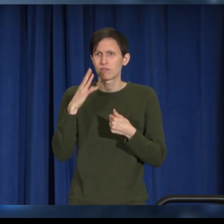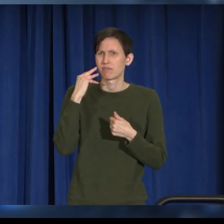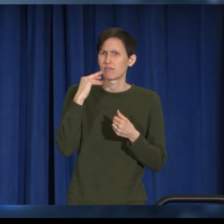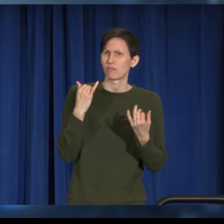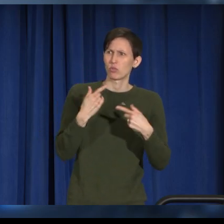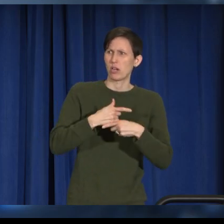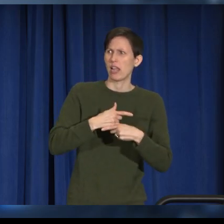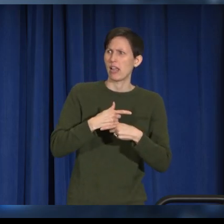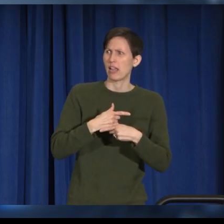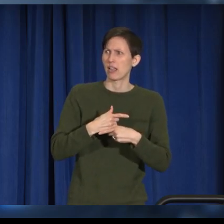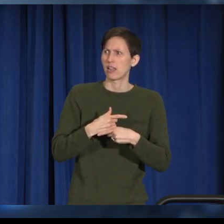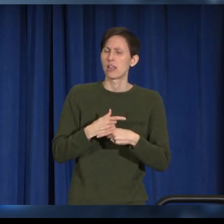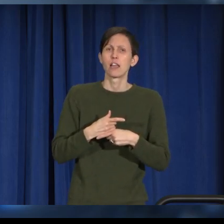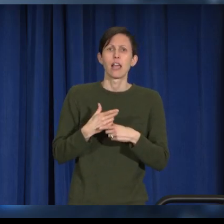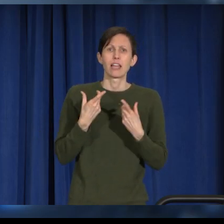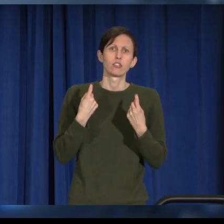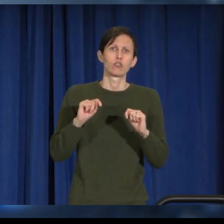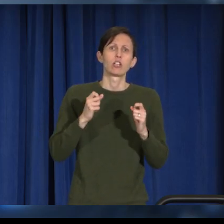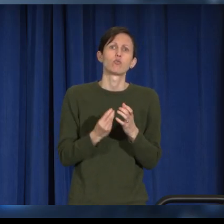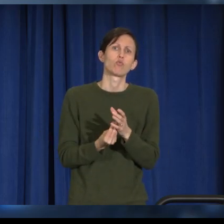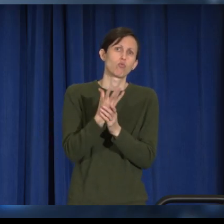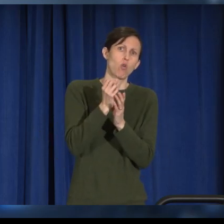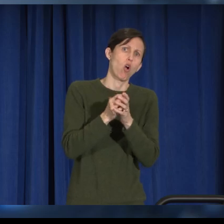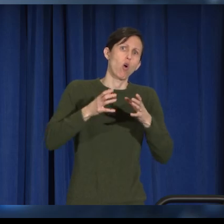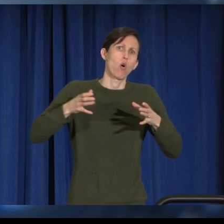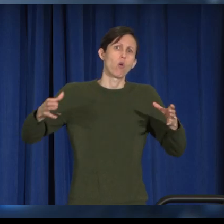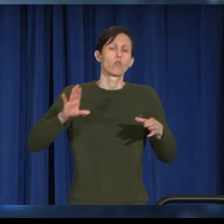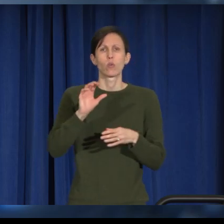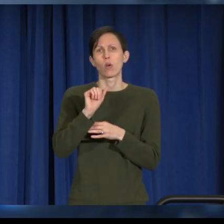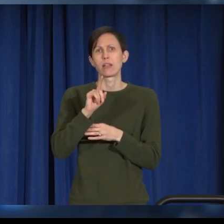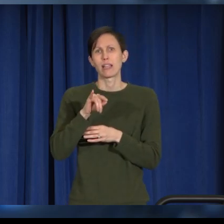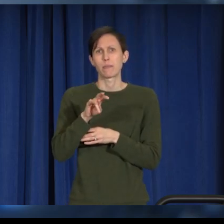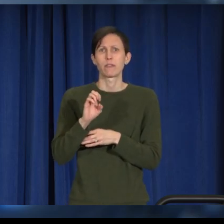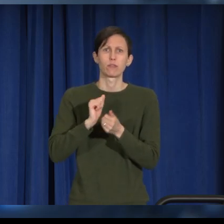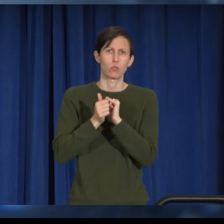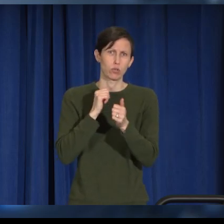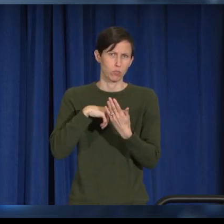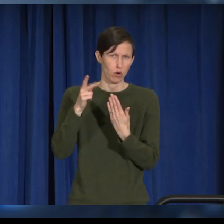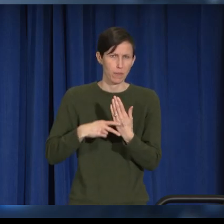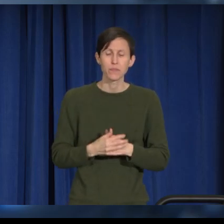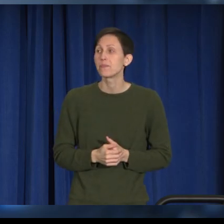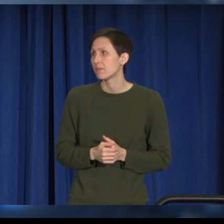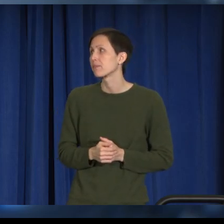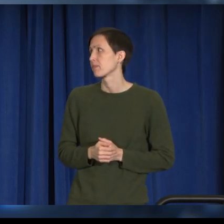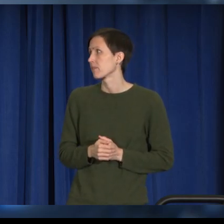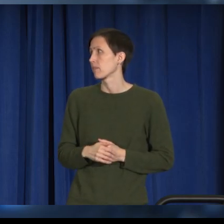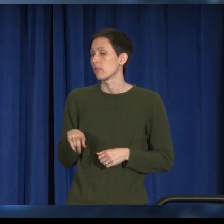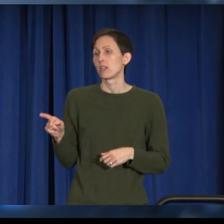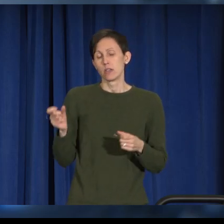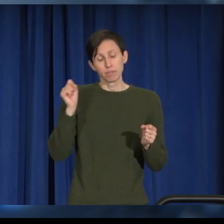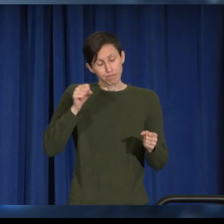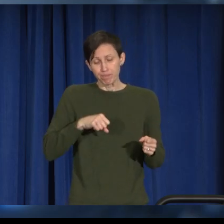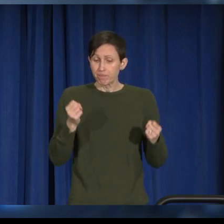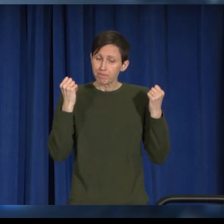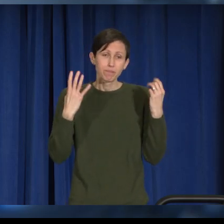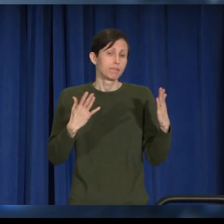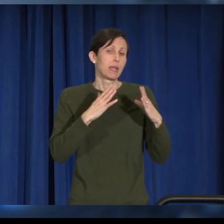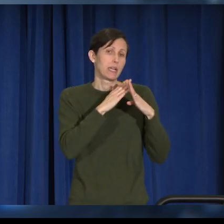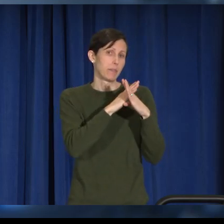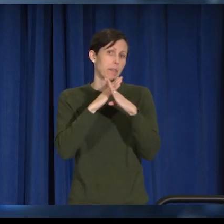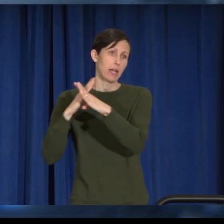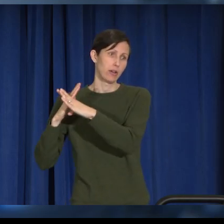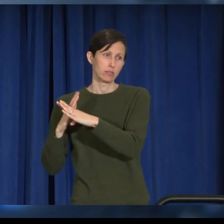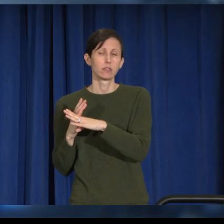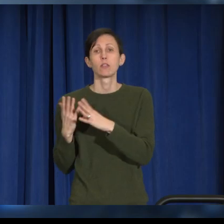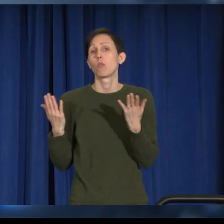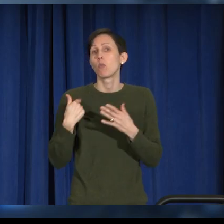in being able to scale the adaptive sport? Mm-hmm. Thank you. There's a number of barriers, and